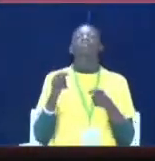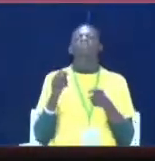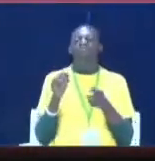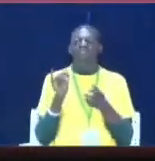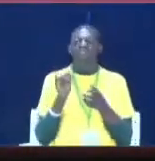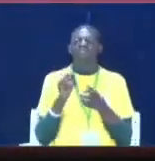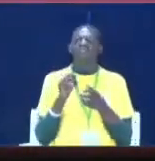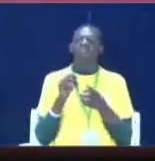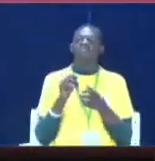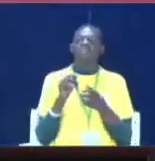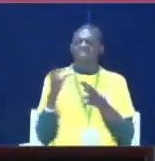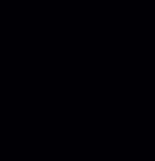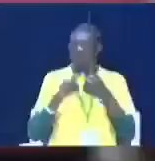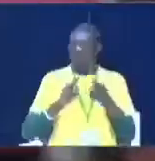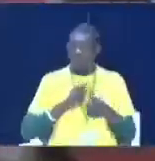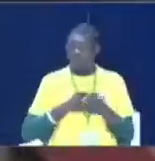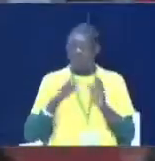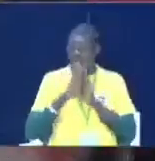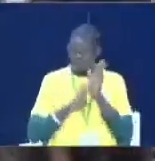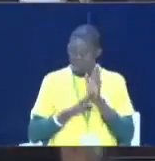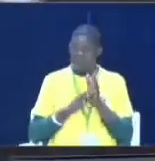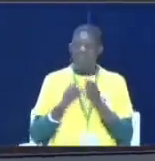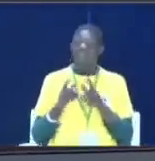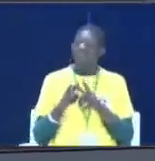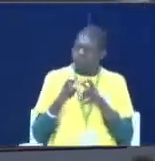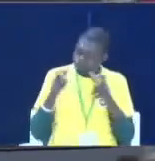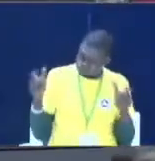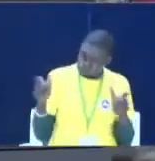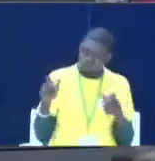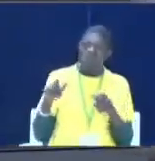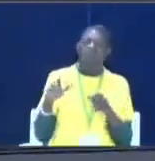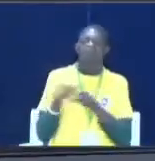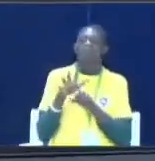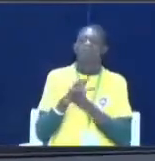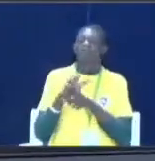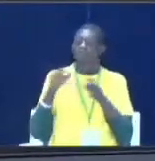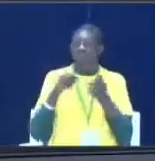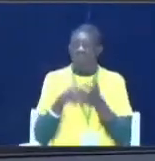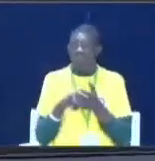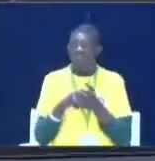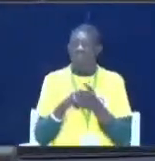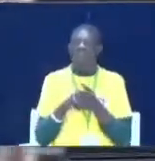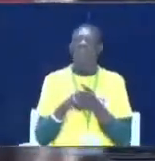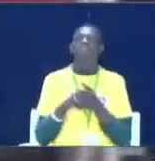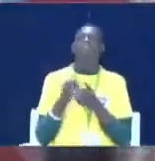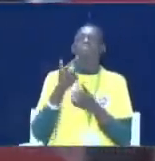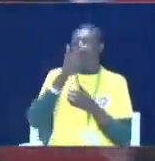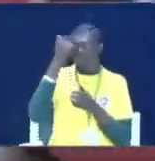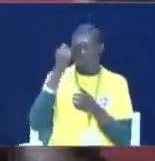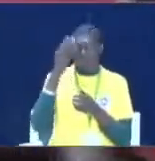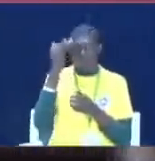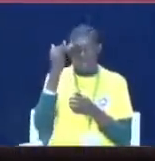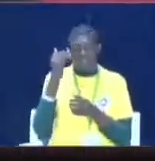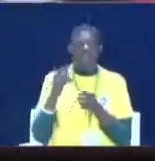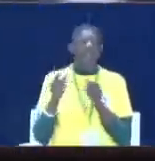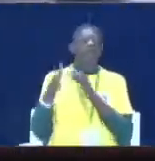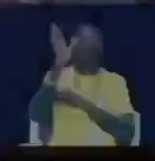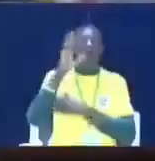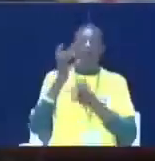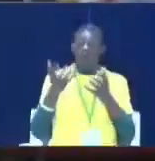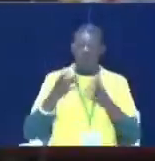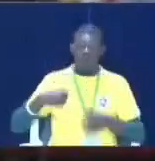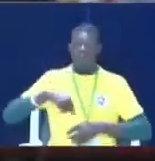to 28 explained to us. He said, replenish, be fruitful, do this. Why? Because God wants us